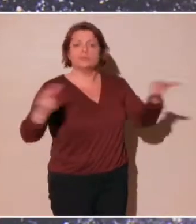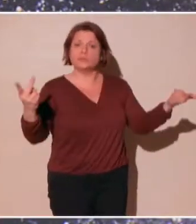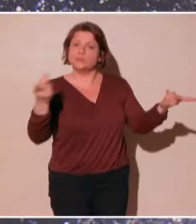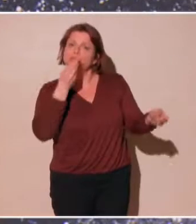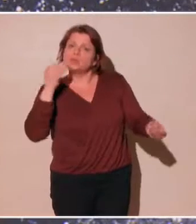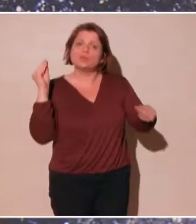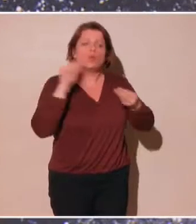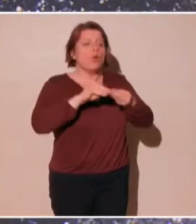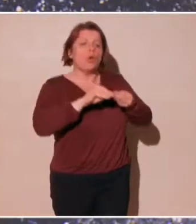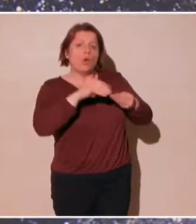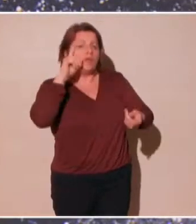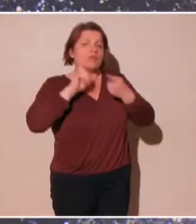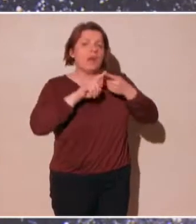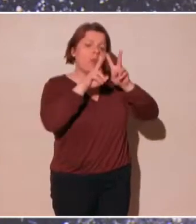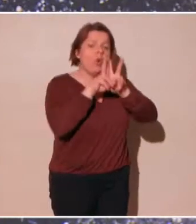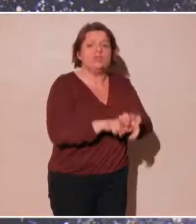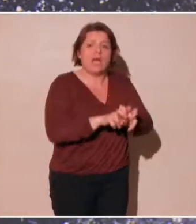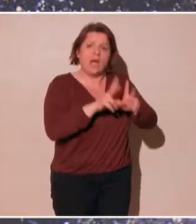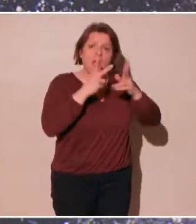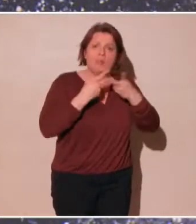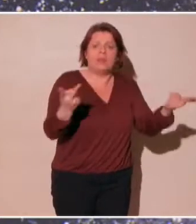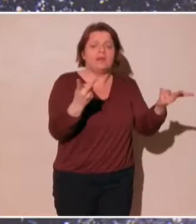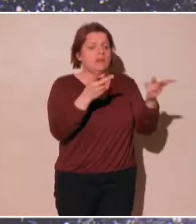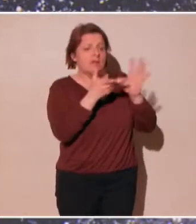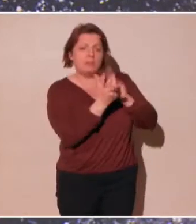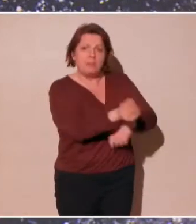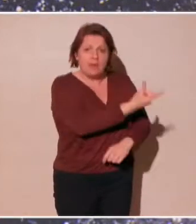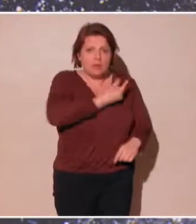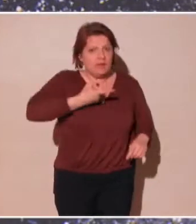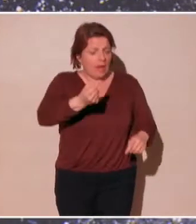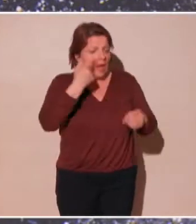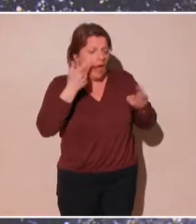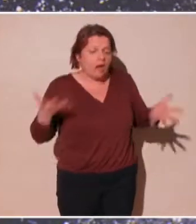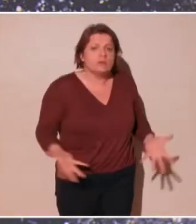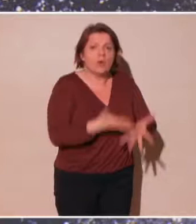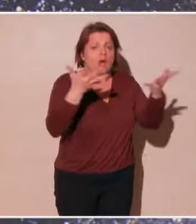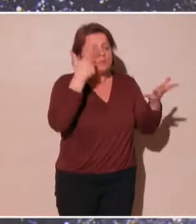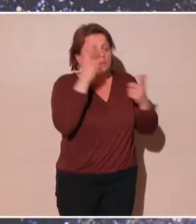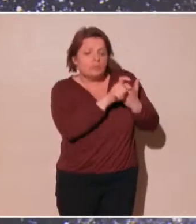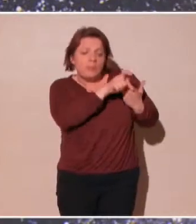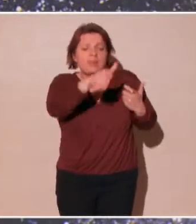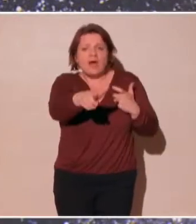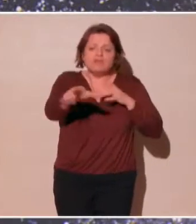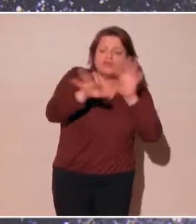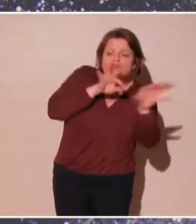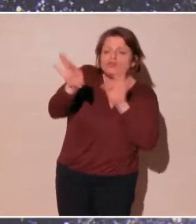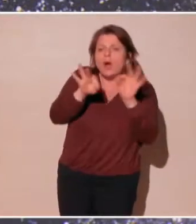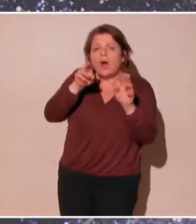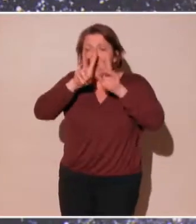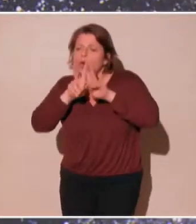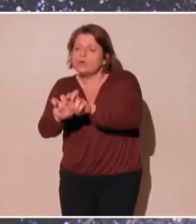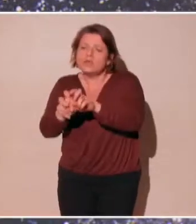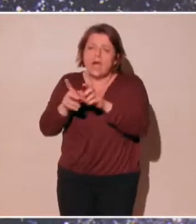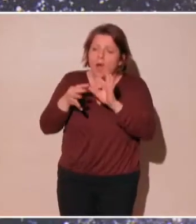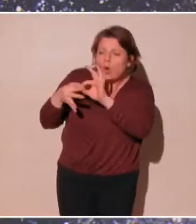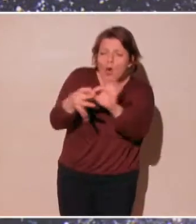and the visibility be given as soon as possible to public and partnered research, as well as to